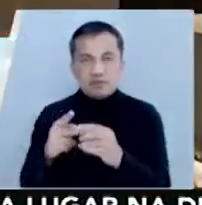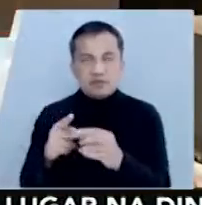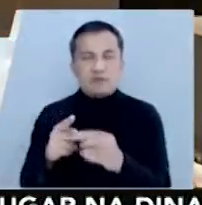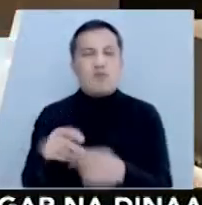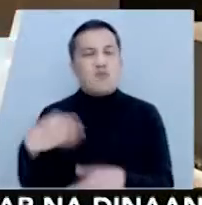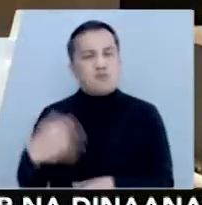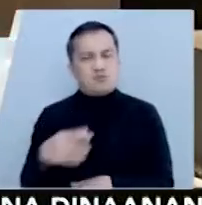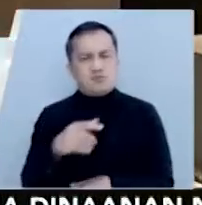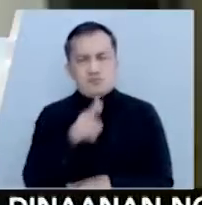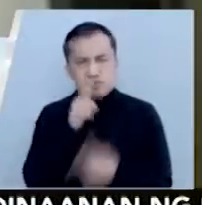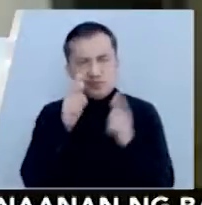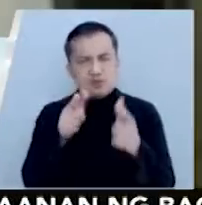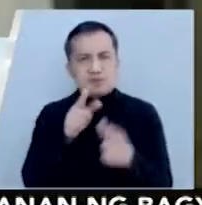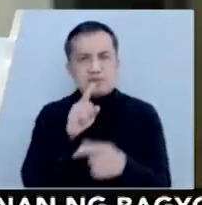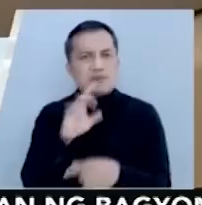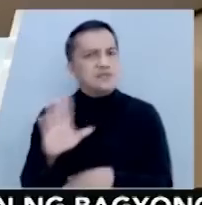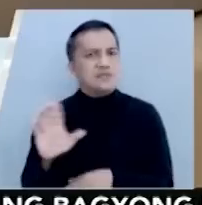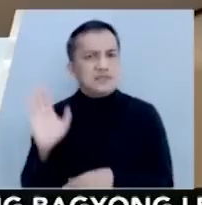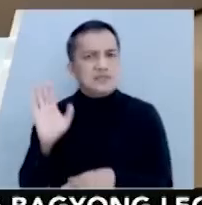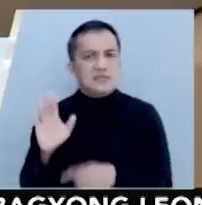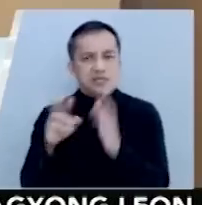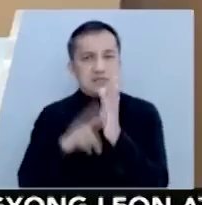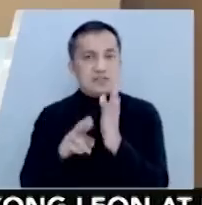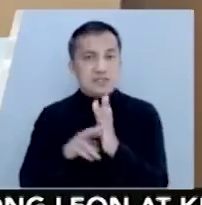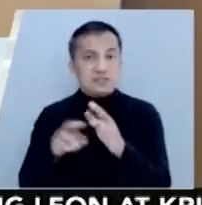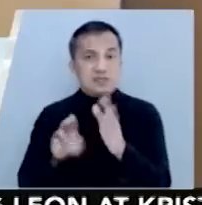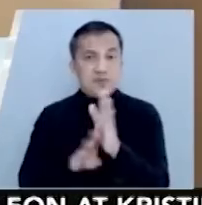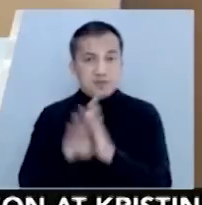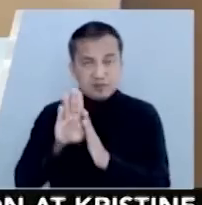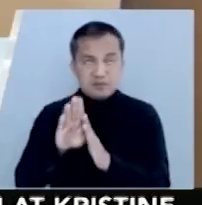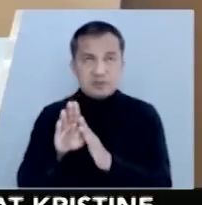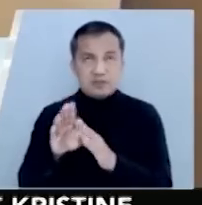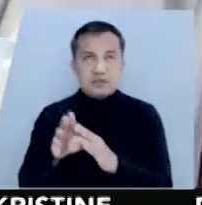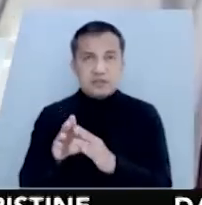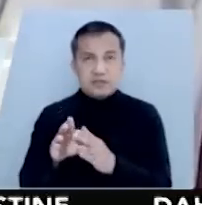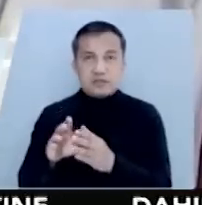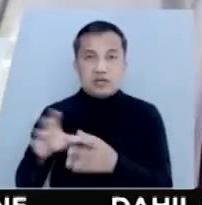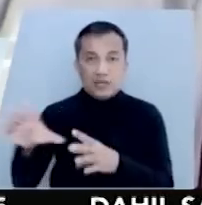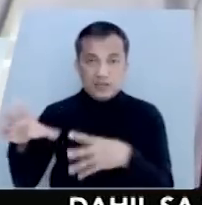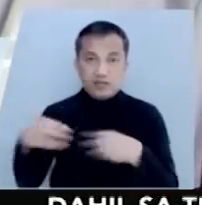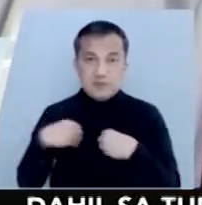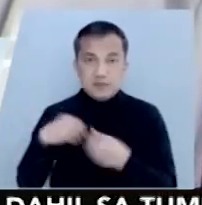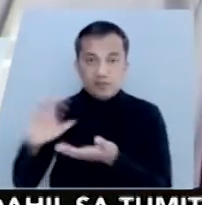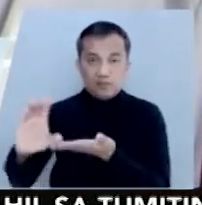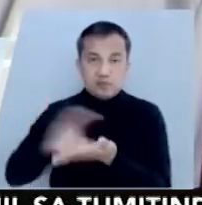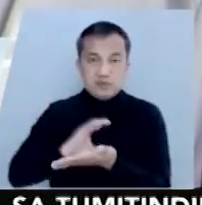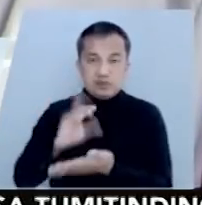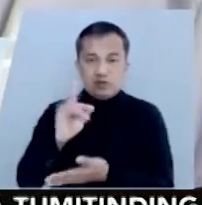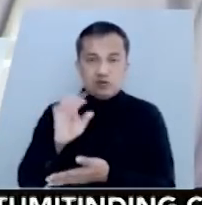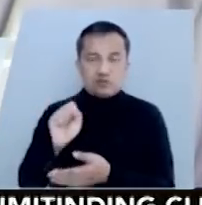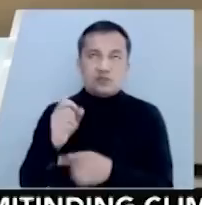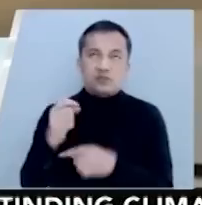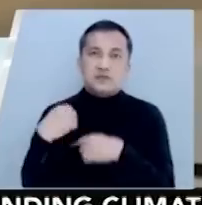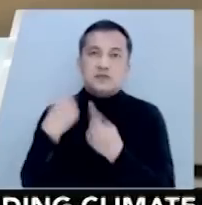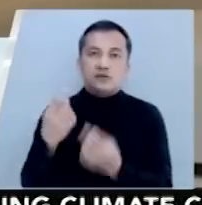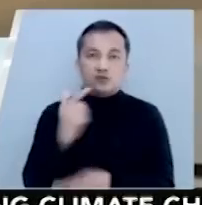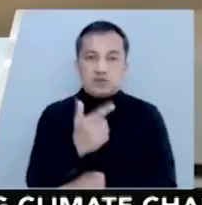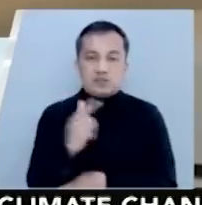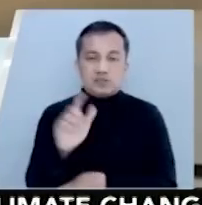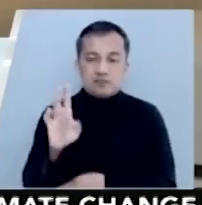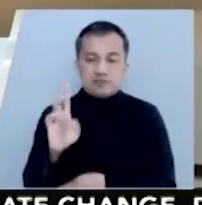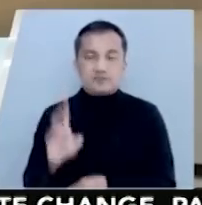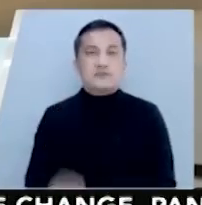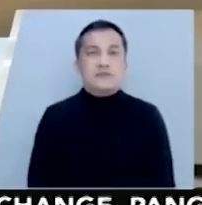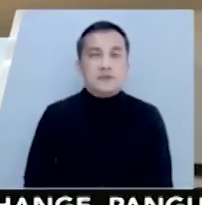Kaya naman ang research and development ito, nakatanggap ng funding mula DOST simula 2017. Nagko-collect po kami from